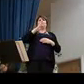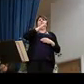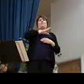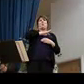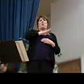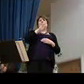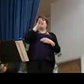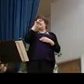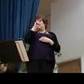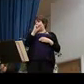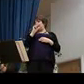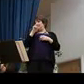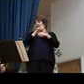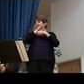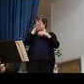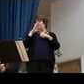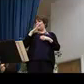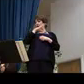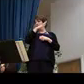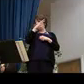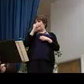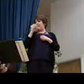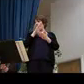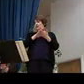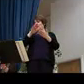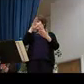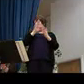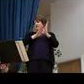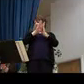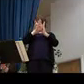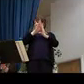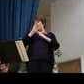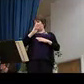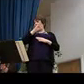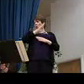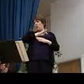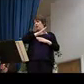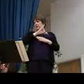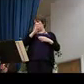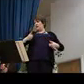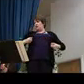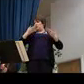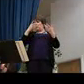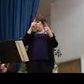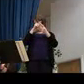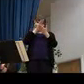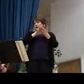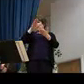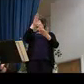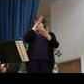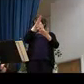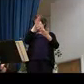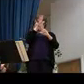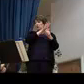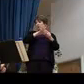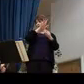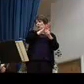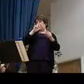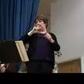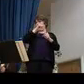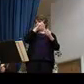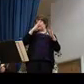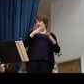college's development board. Donors to the college, local legislators, and colleagues from the Great Falls Public